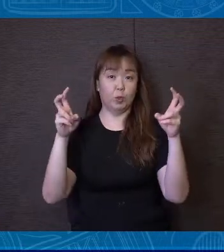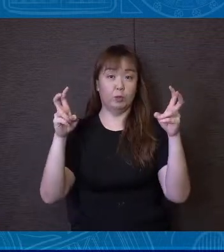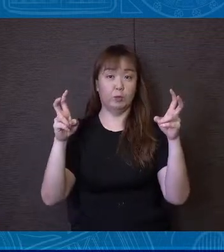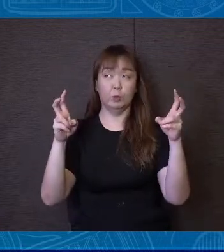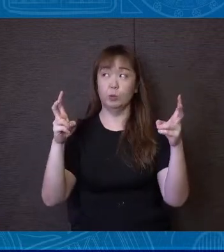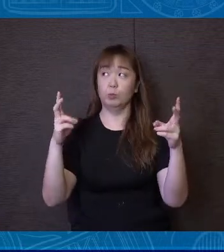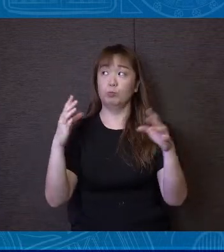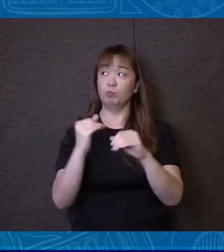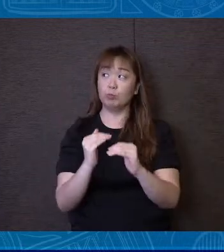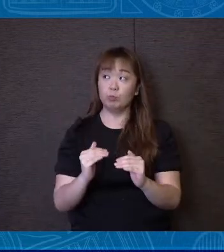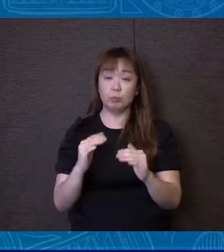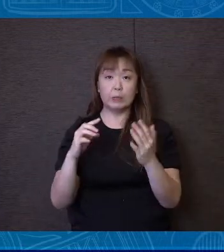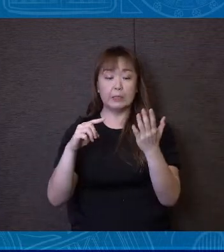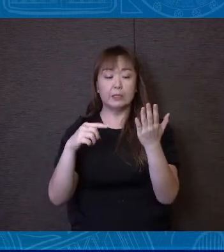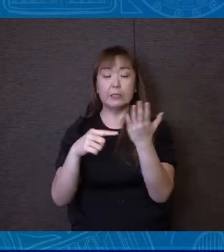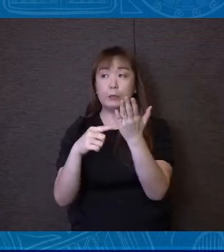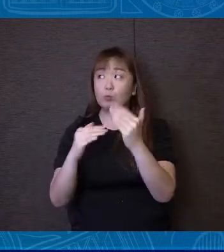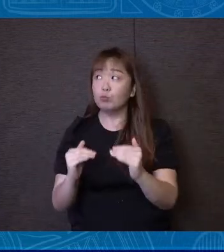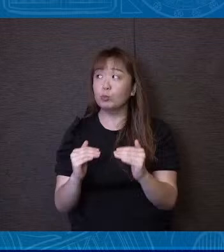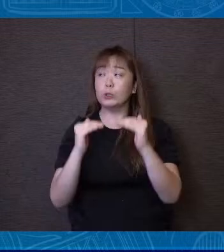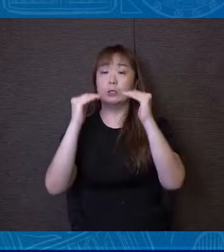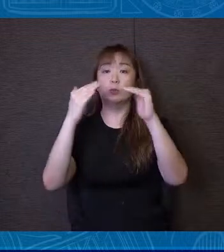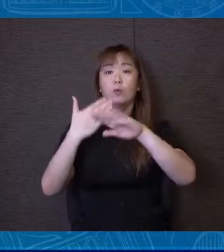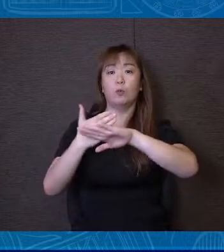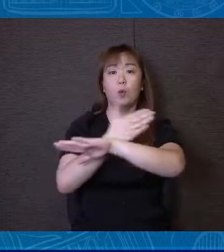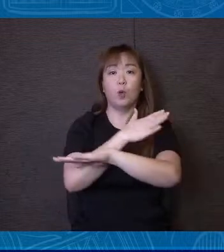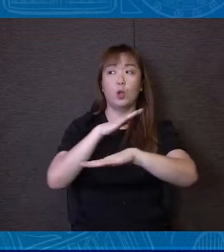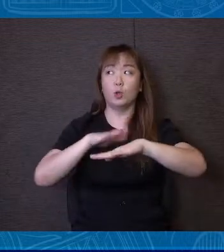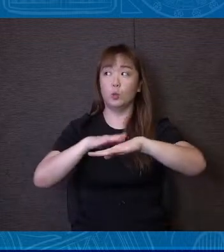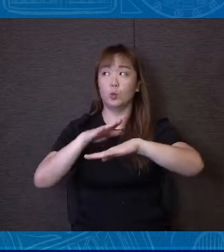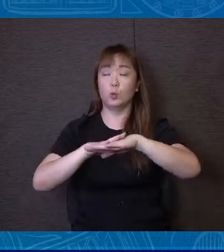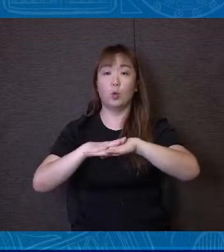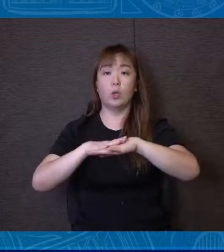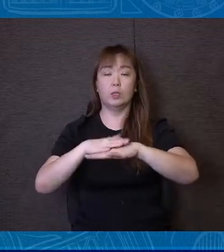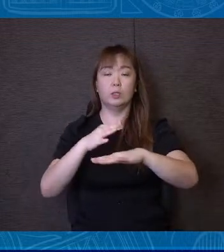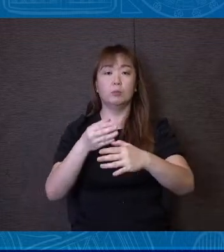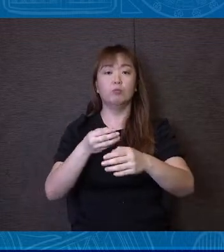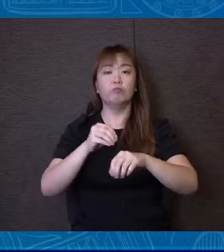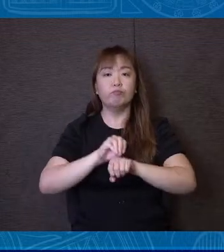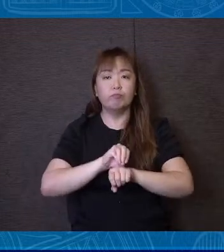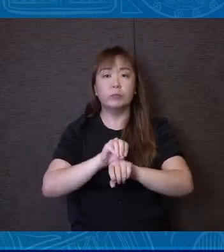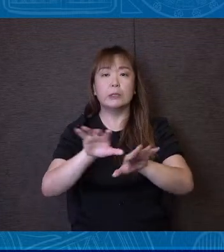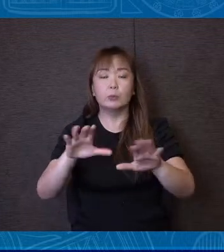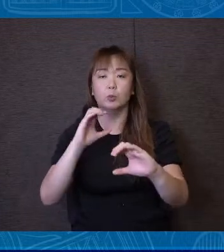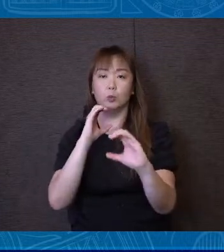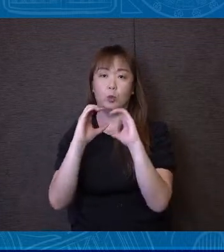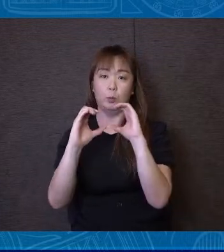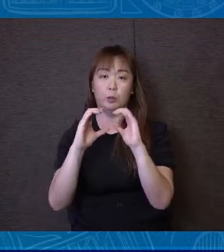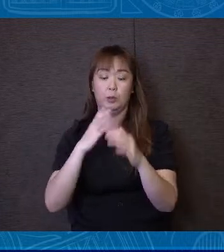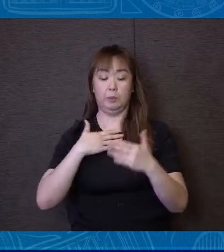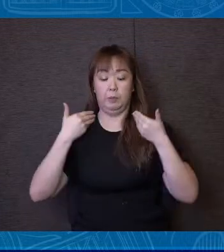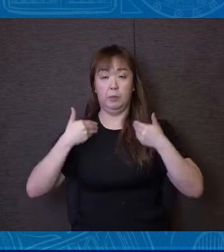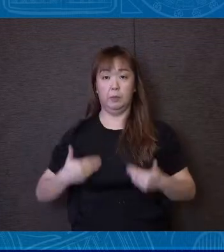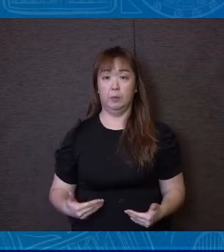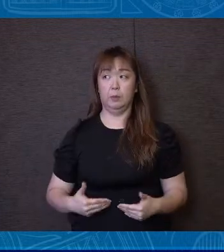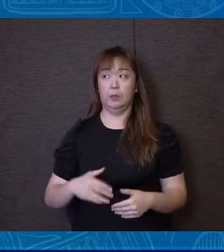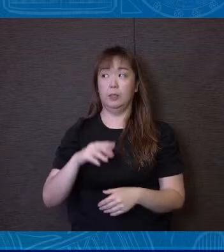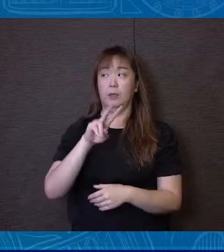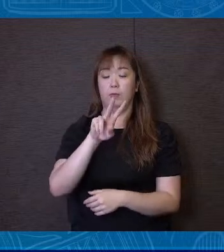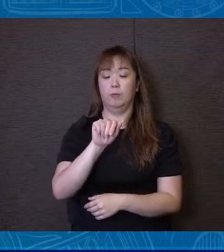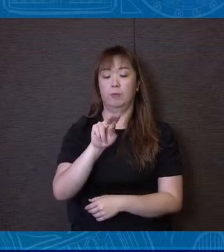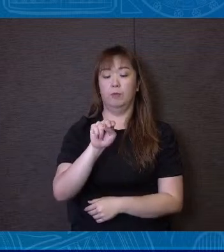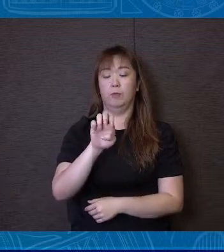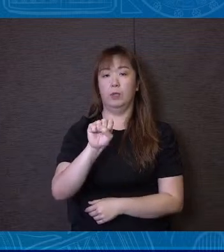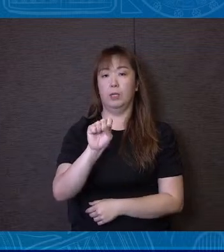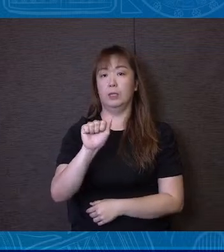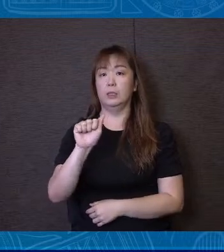leveraging digital advancements for early warning, dissemination, and communication. My name is Vanessa Gray,